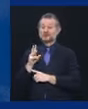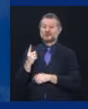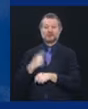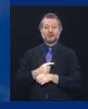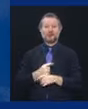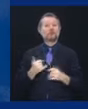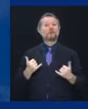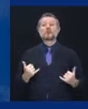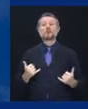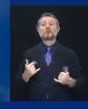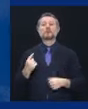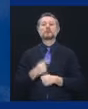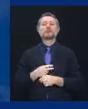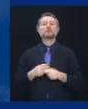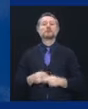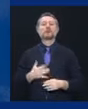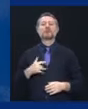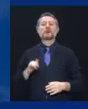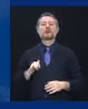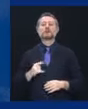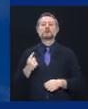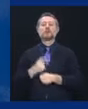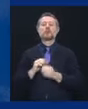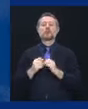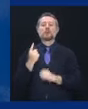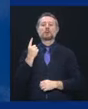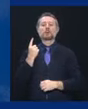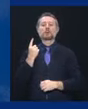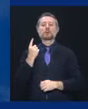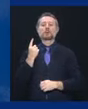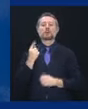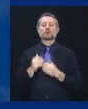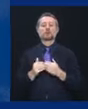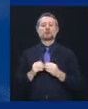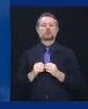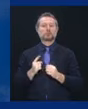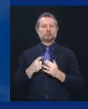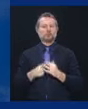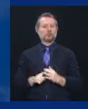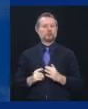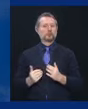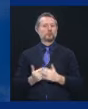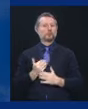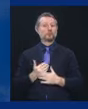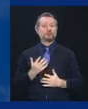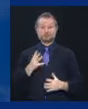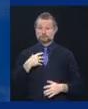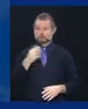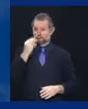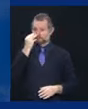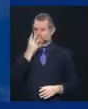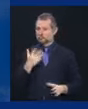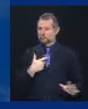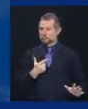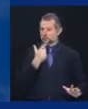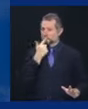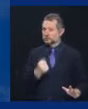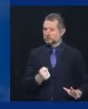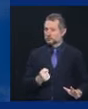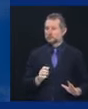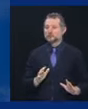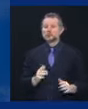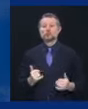1. Interestingly, today is the one-year anniversary of